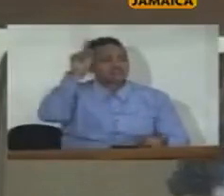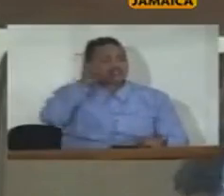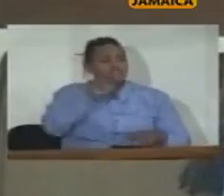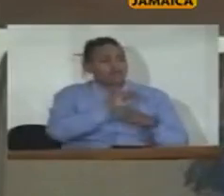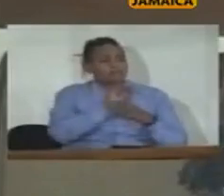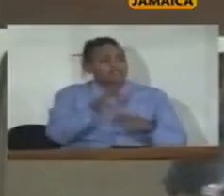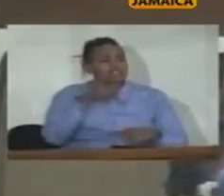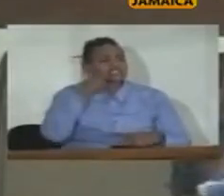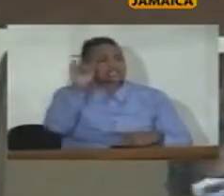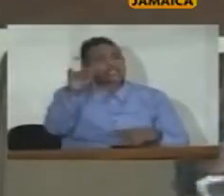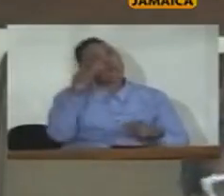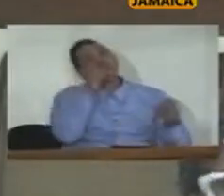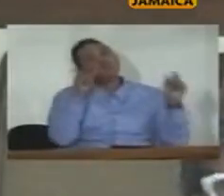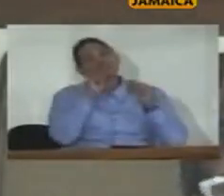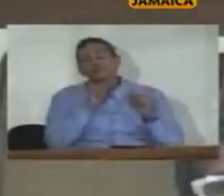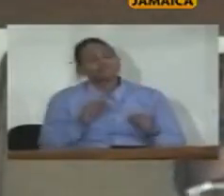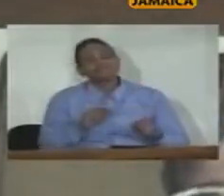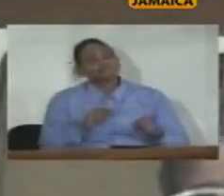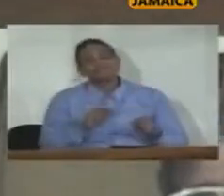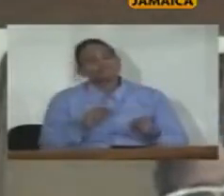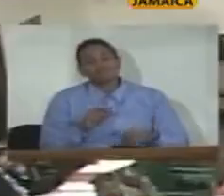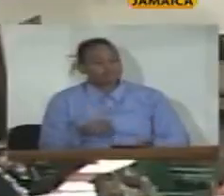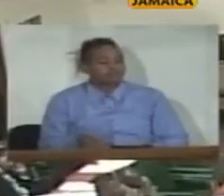minister to make that suggestion.